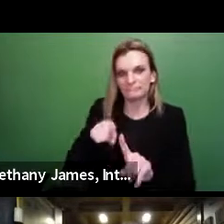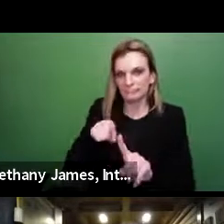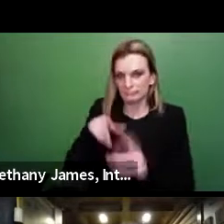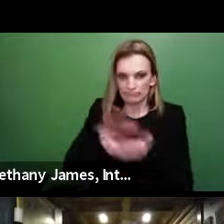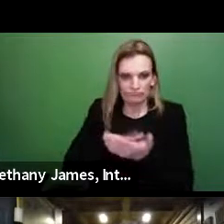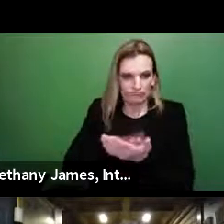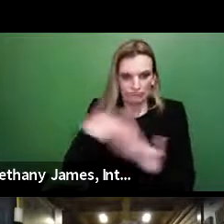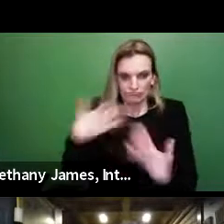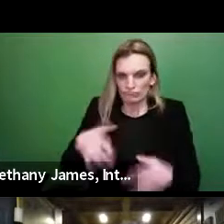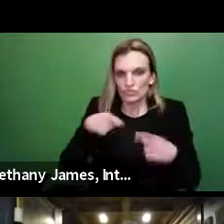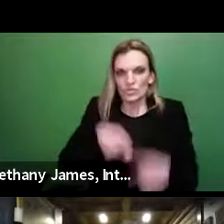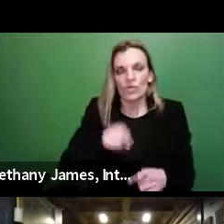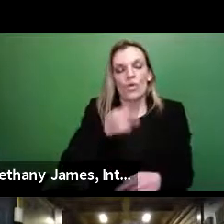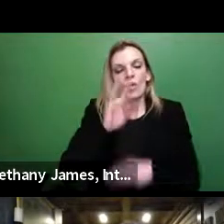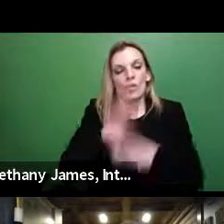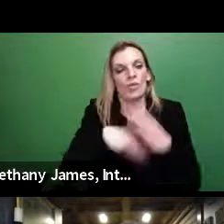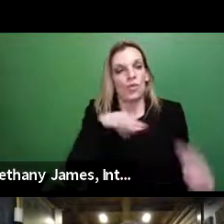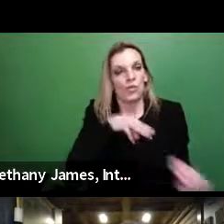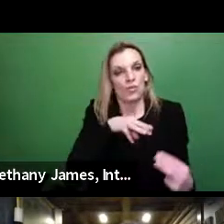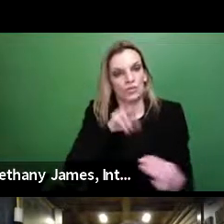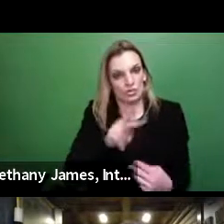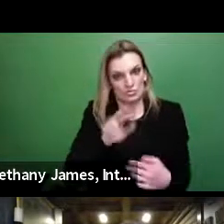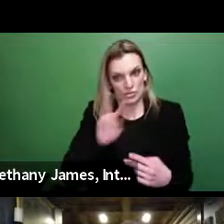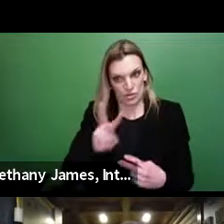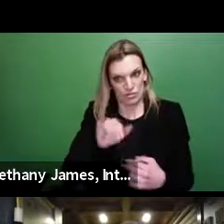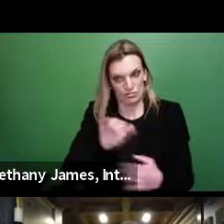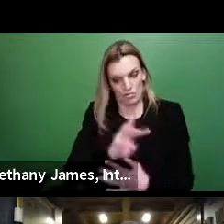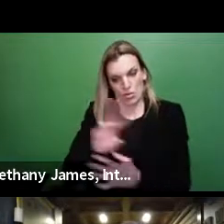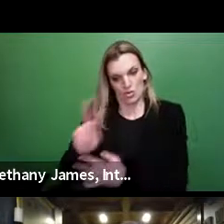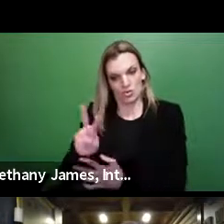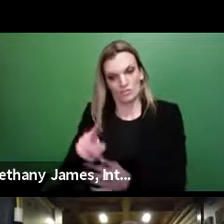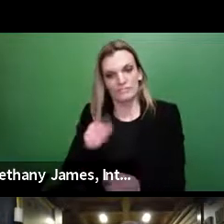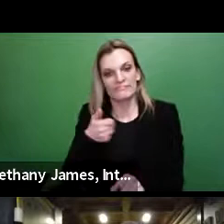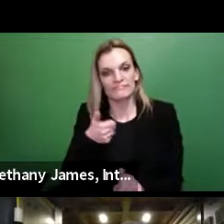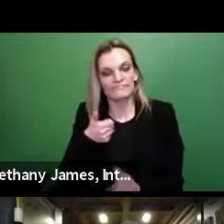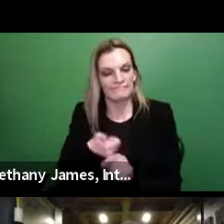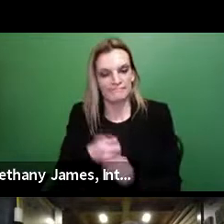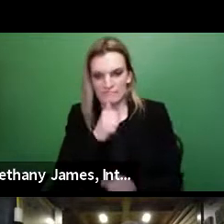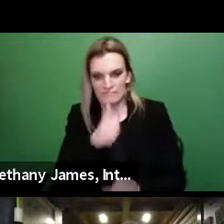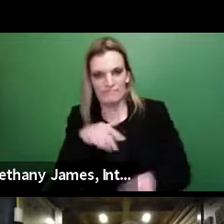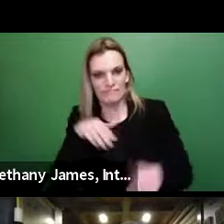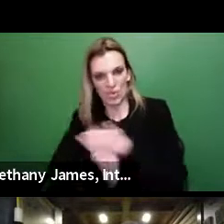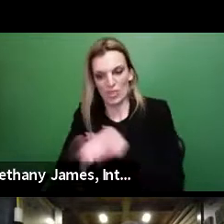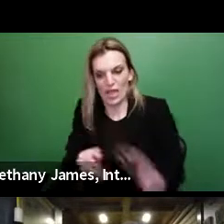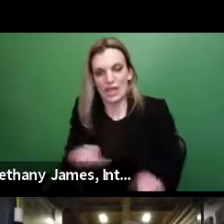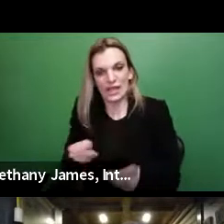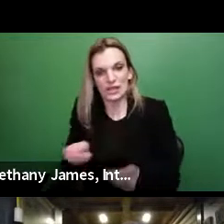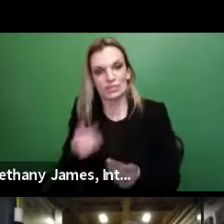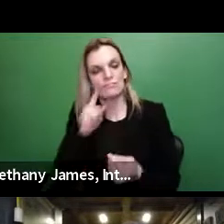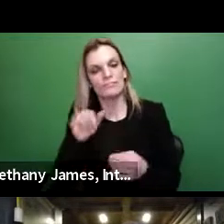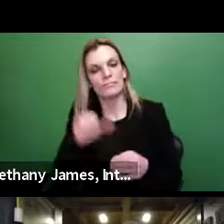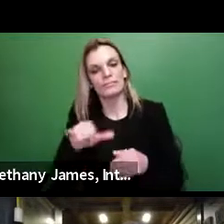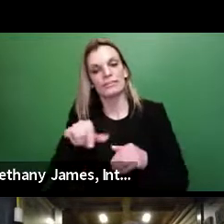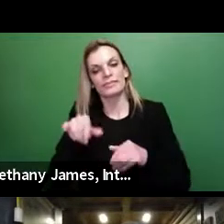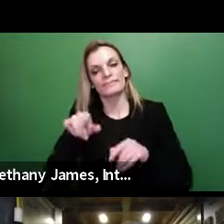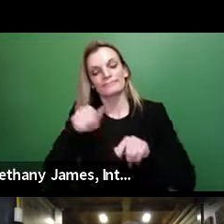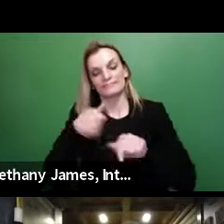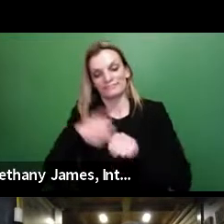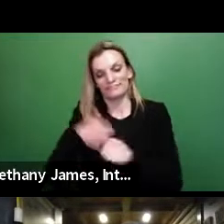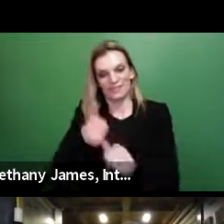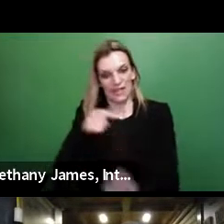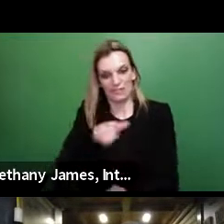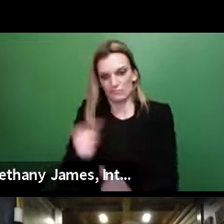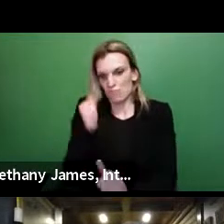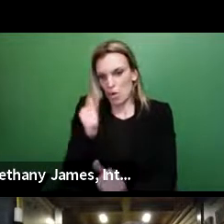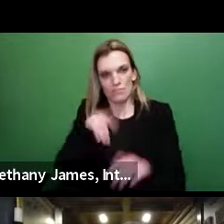he declined going into the interim camps for Japanese American. His case